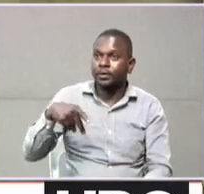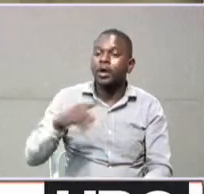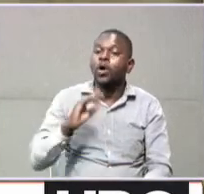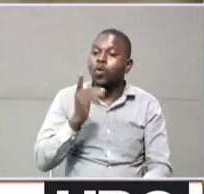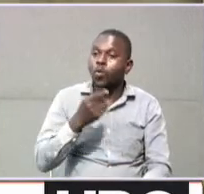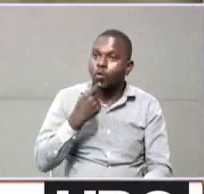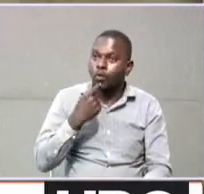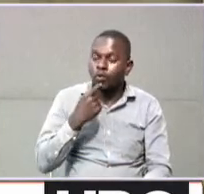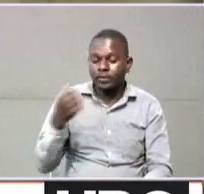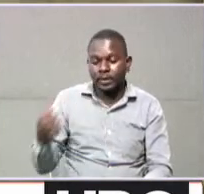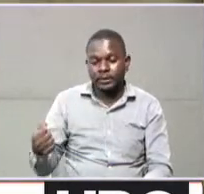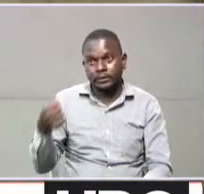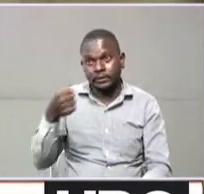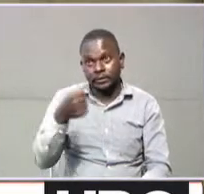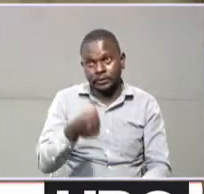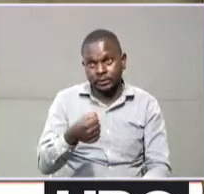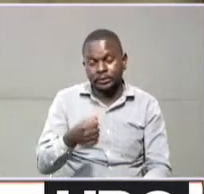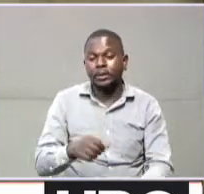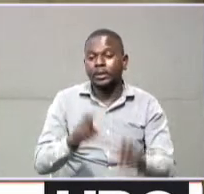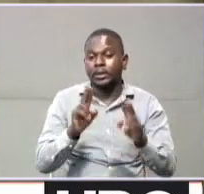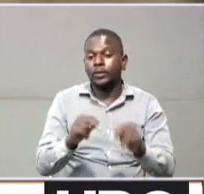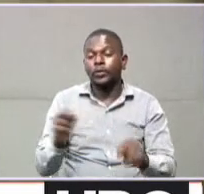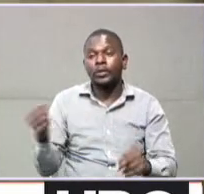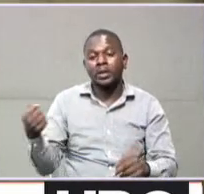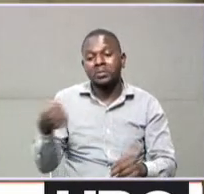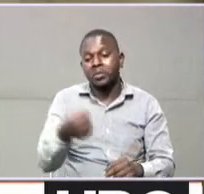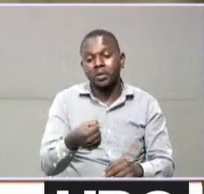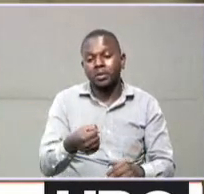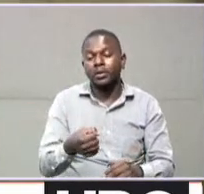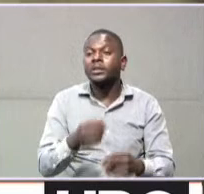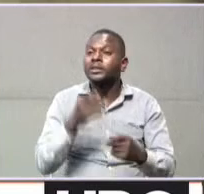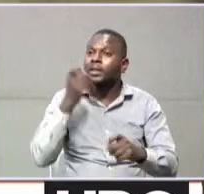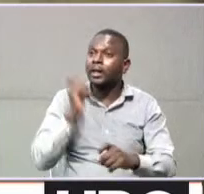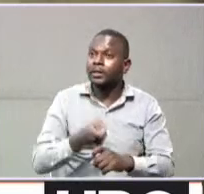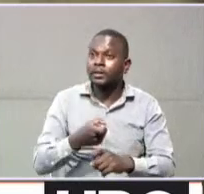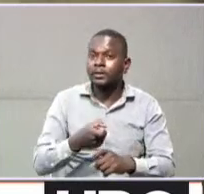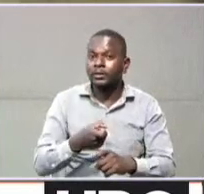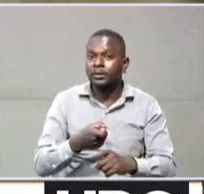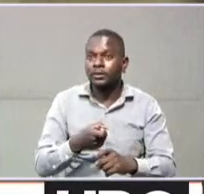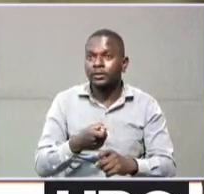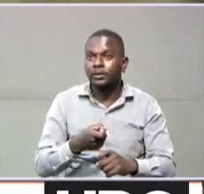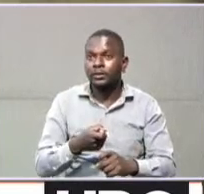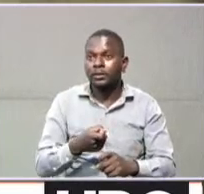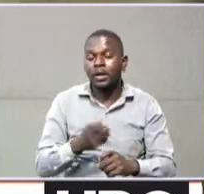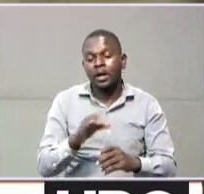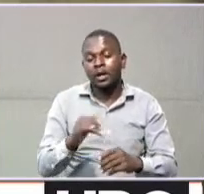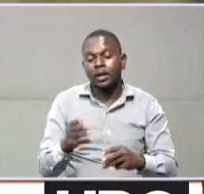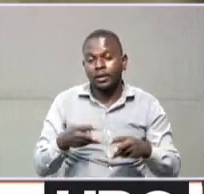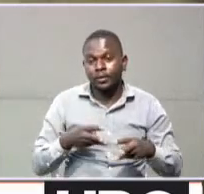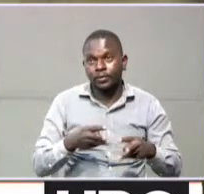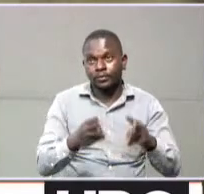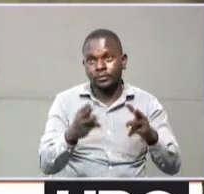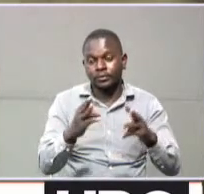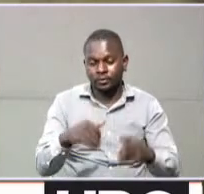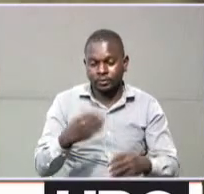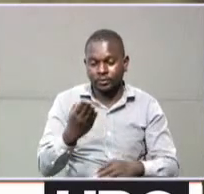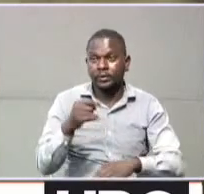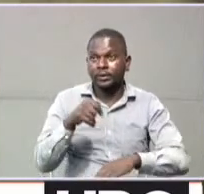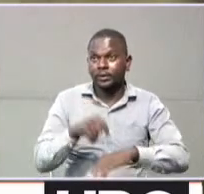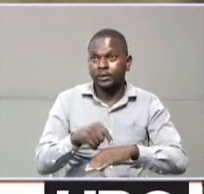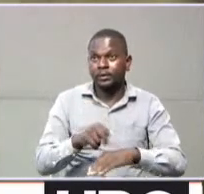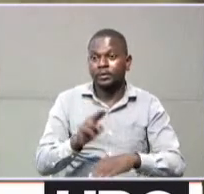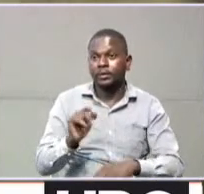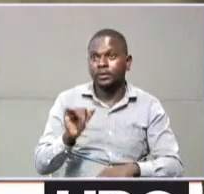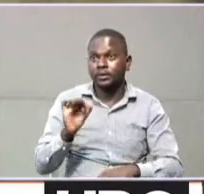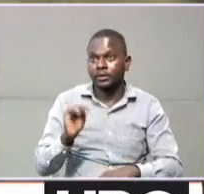whom it has appointed who has not been appointed it's difficult otherwise next time it will be an